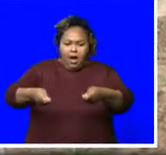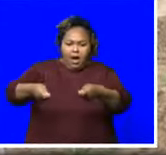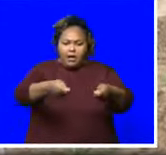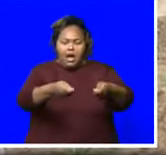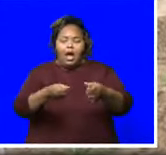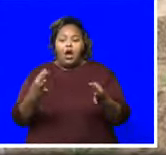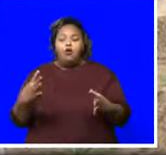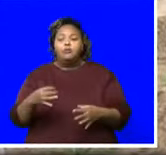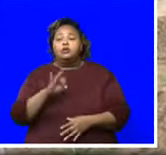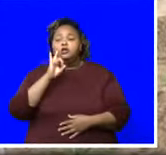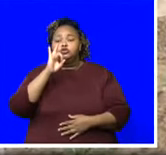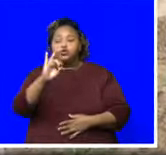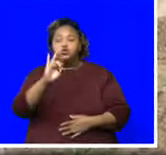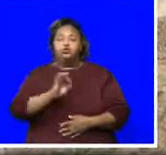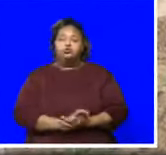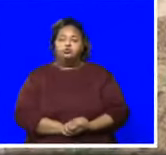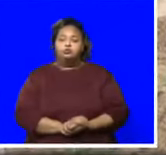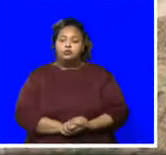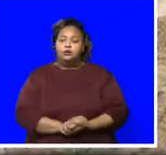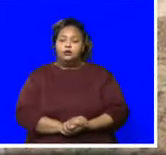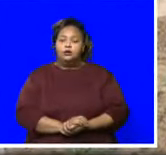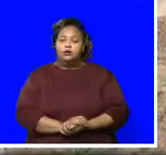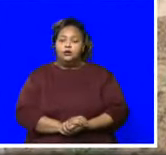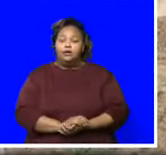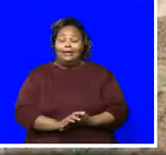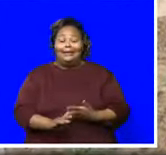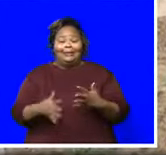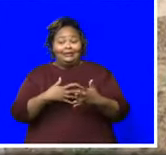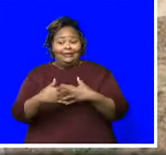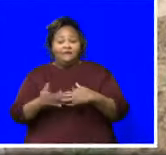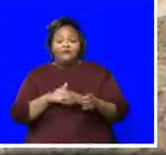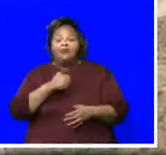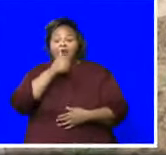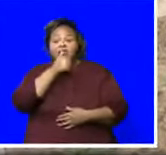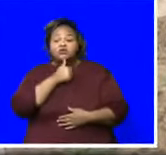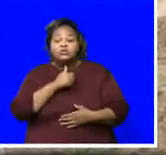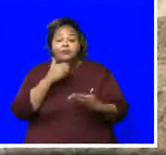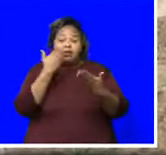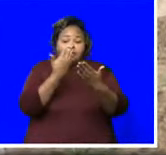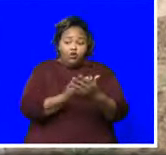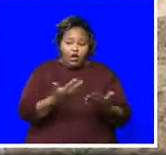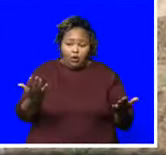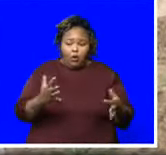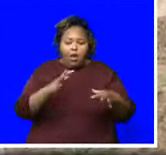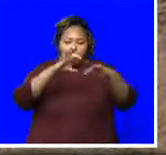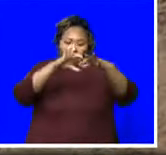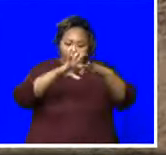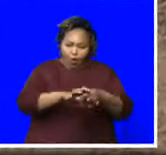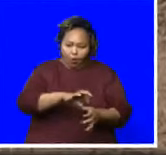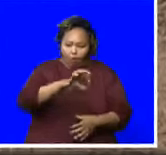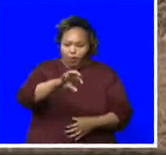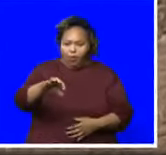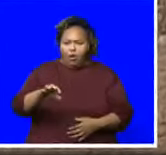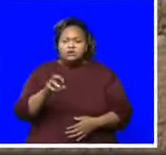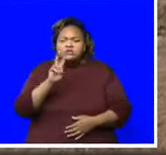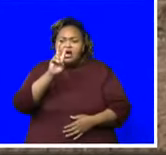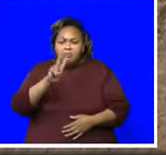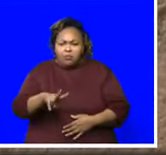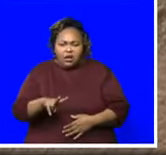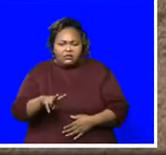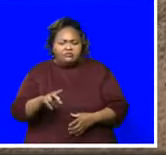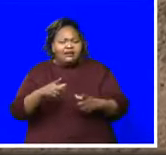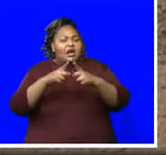tindvo lebatisebenzisako tindvo lebatiboleka lamakhaya uyabuka ngikuthi awufika phi lo kukhona kutawufika ekugcineni sibese